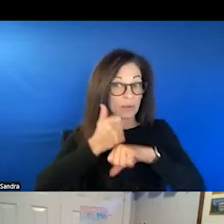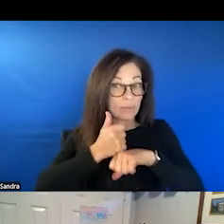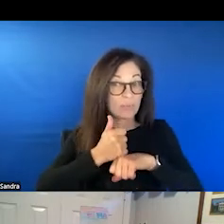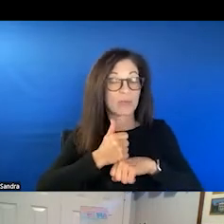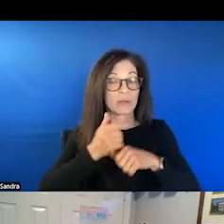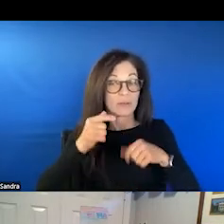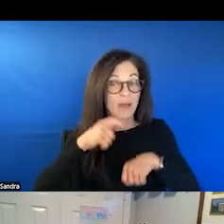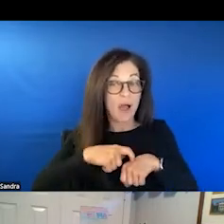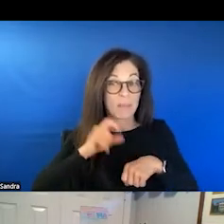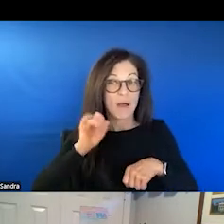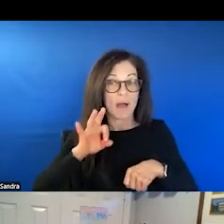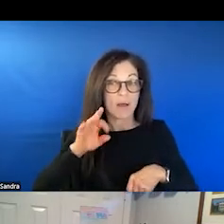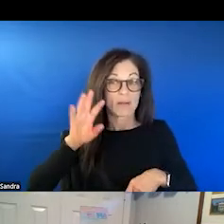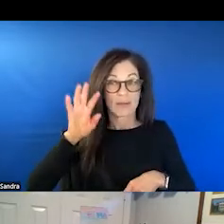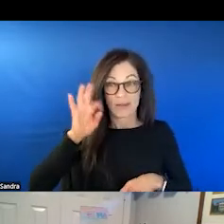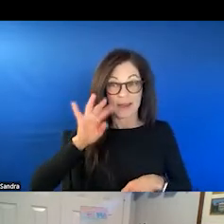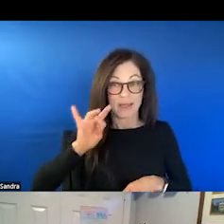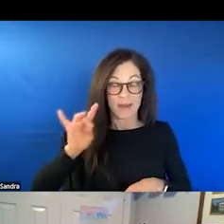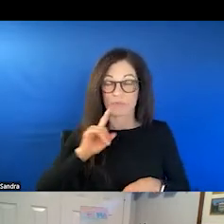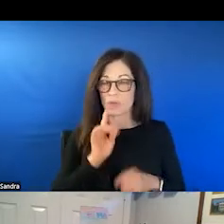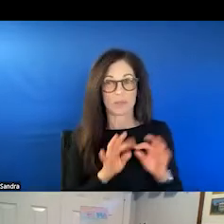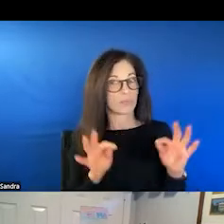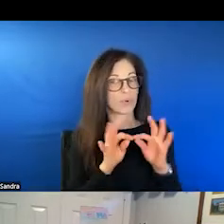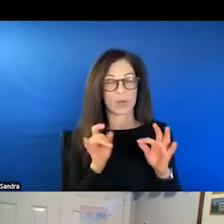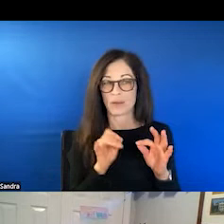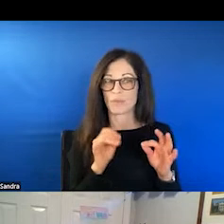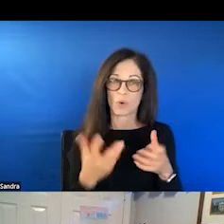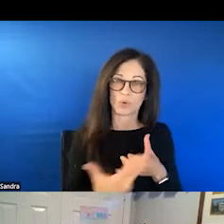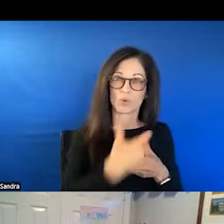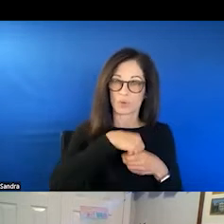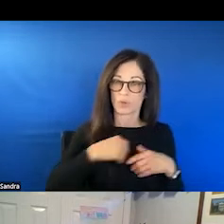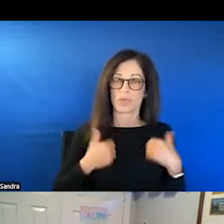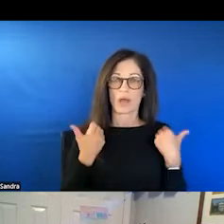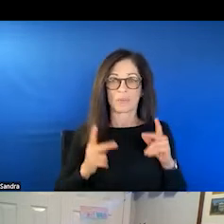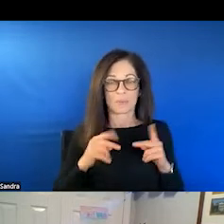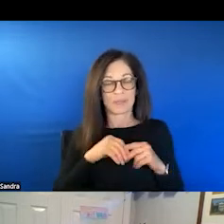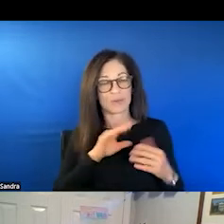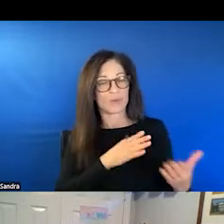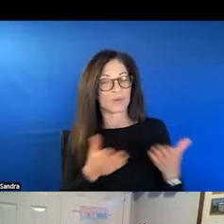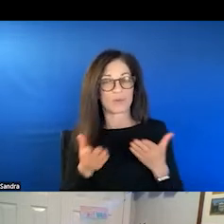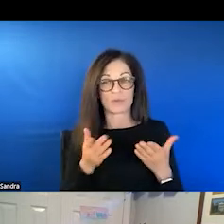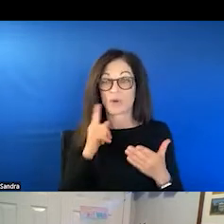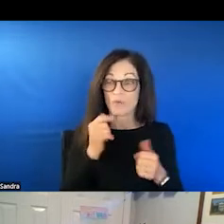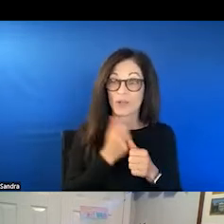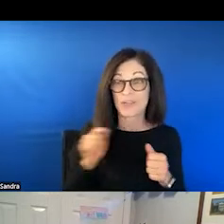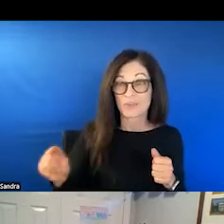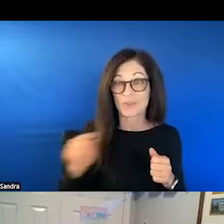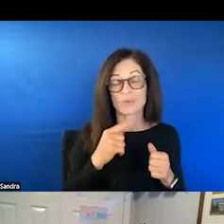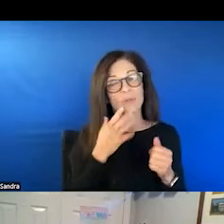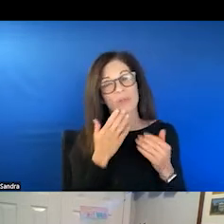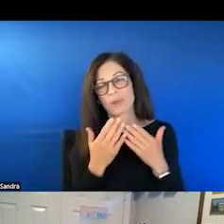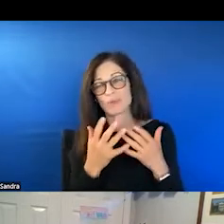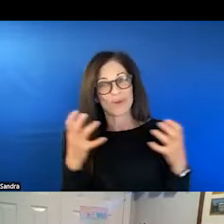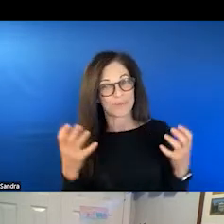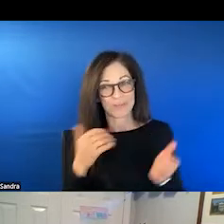this is extremely important if we are going to engage our youth into these services. So to each of you, thank you so much